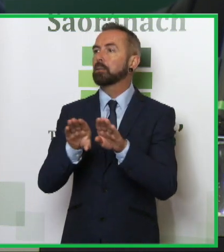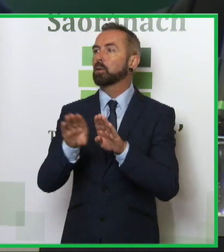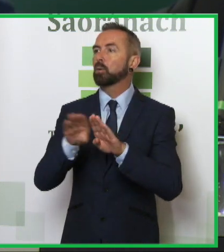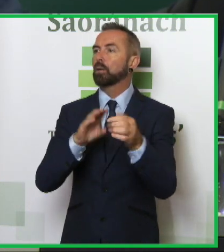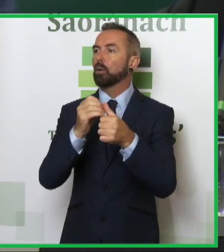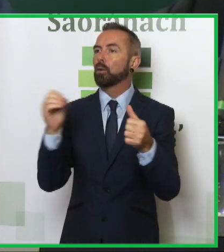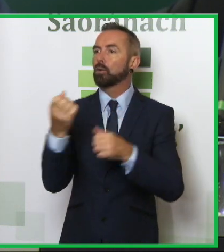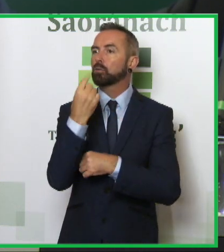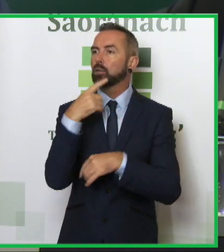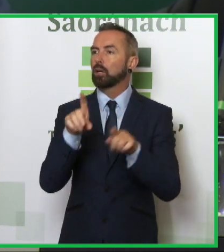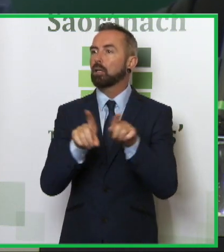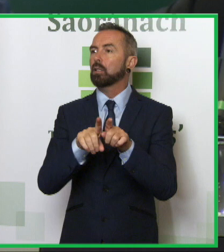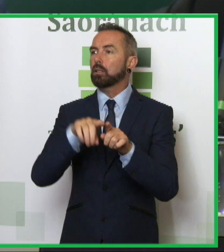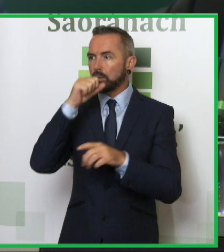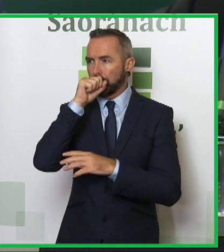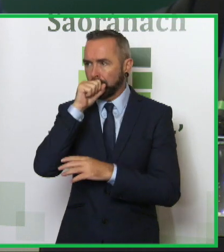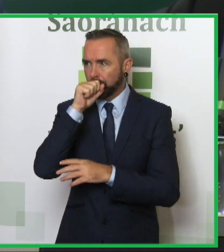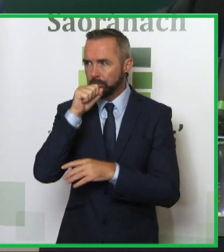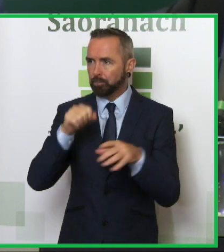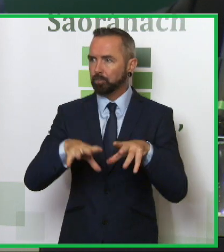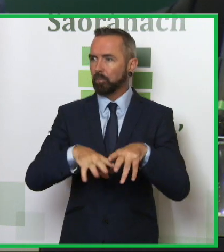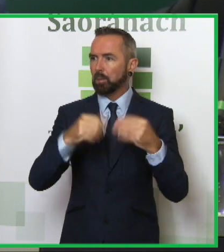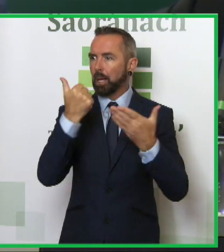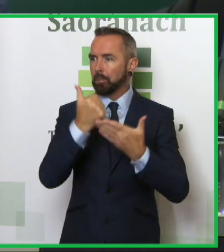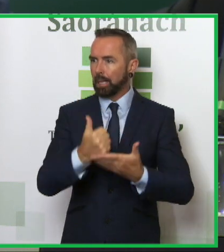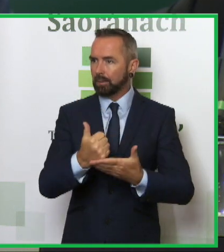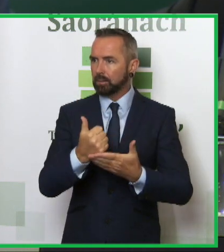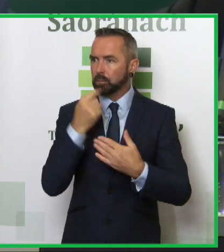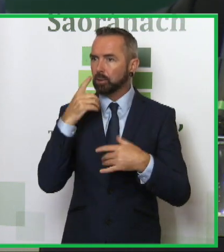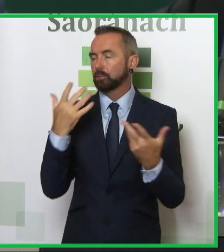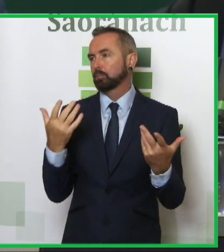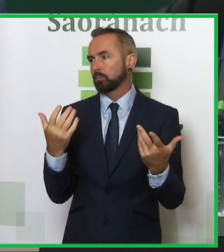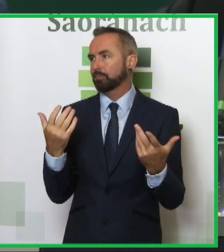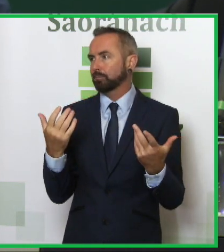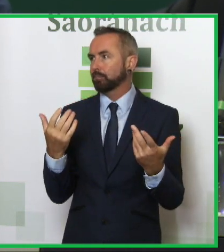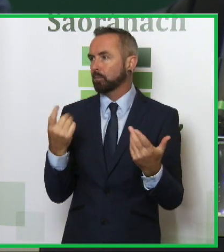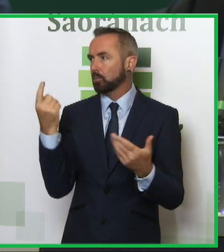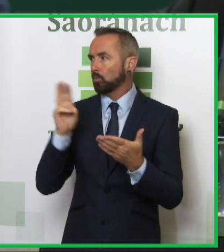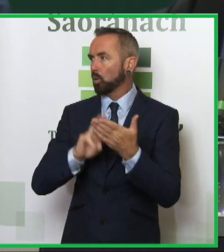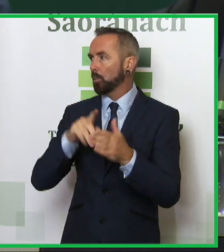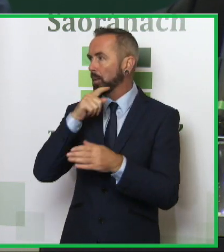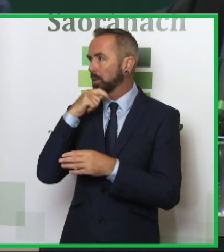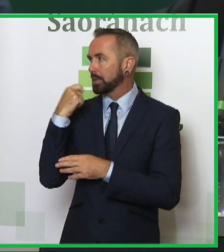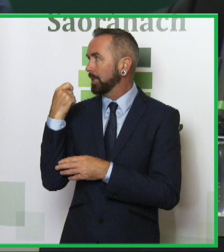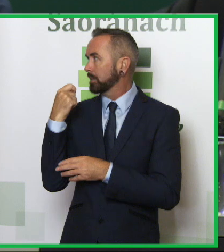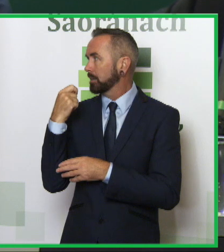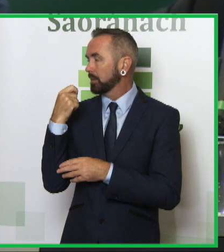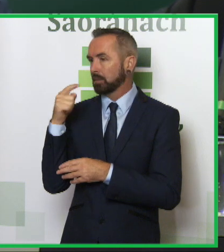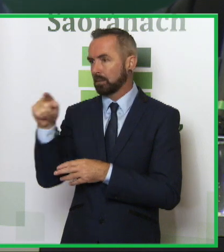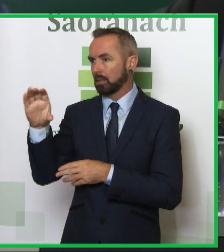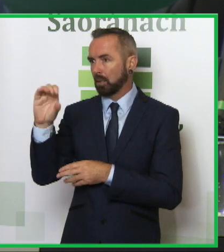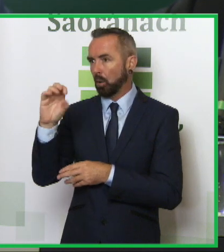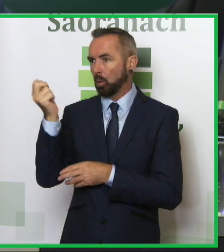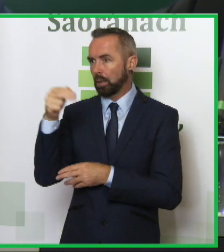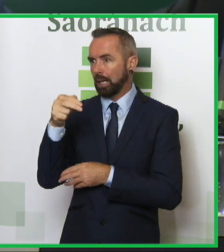there, so plant-based drugs, but as one member pointed out, Kerry, cocaine